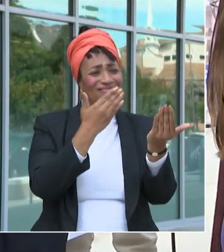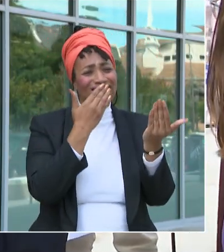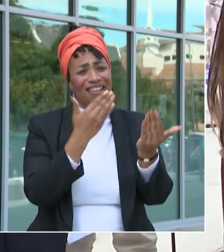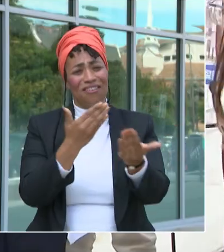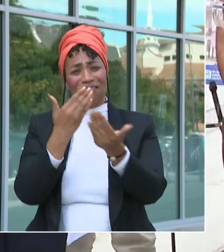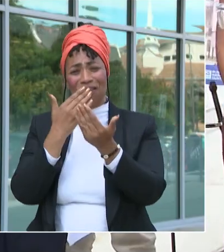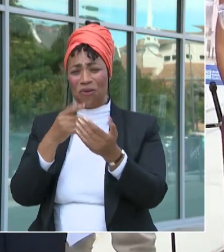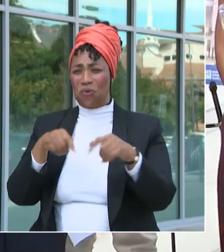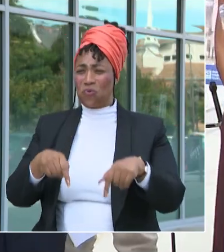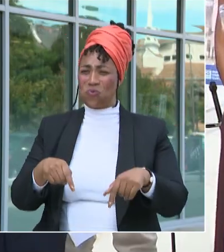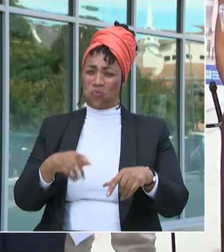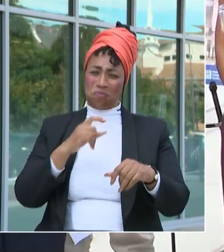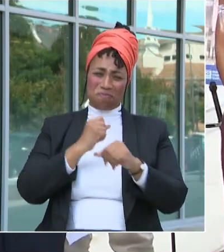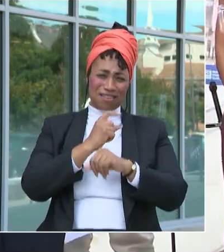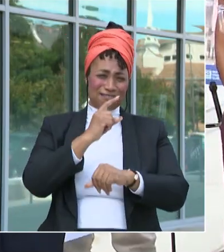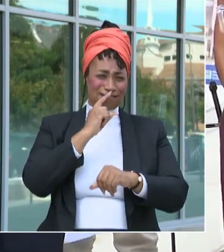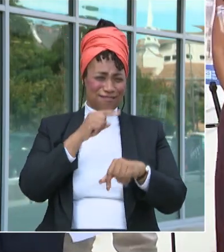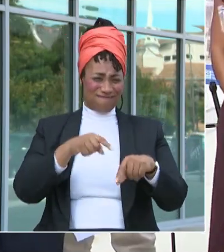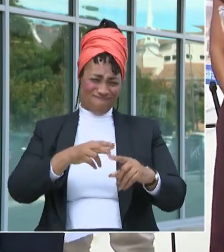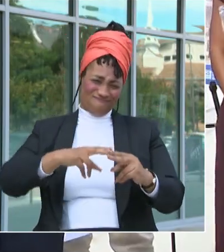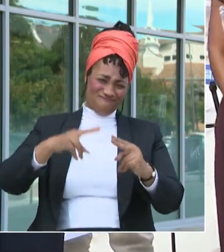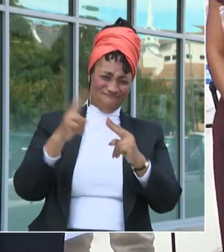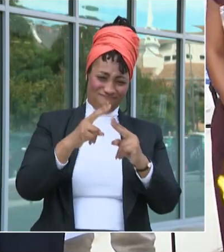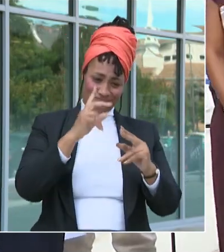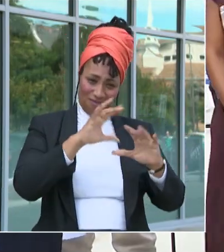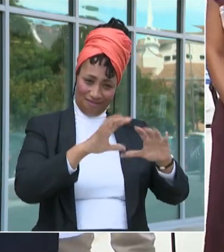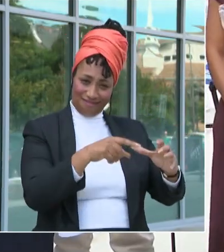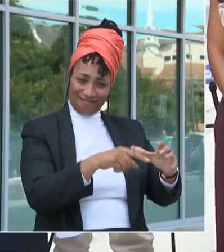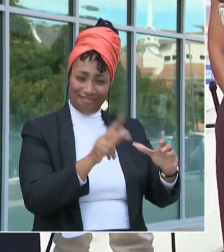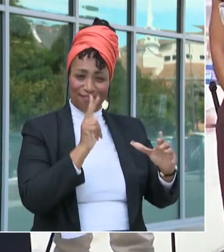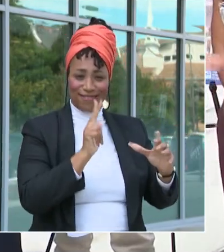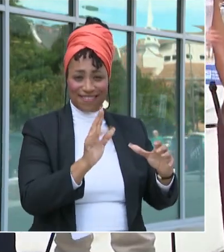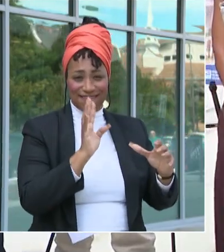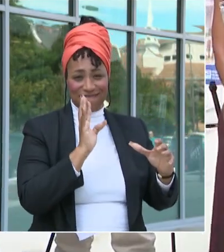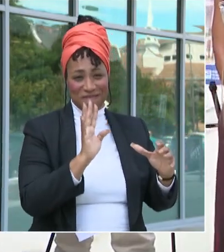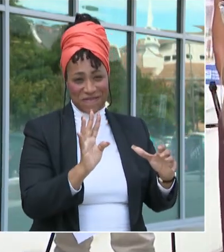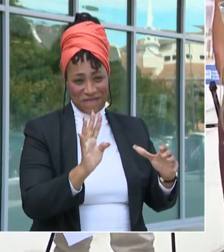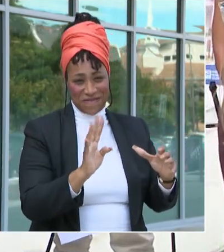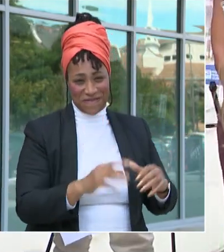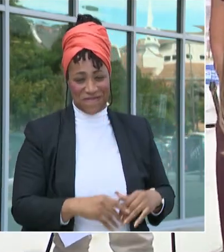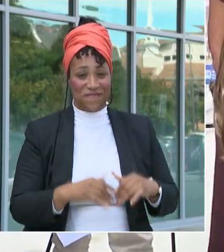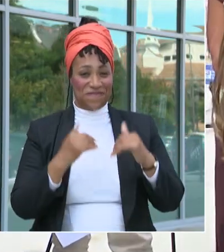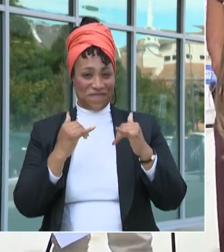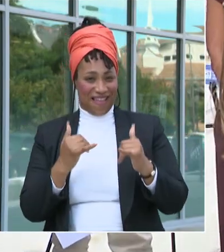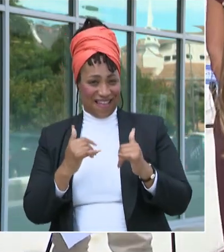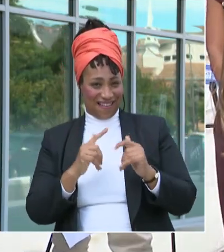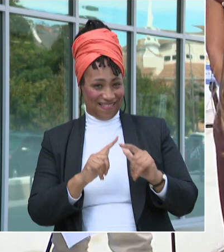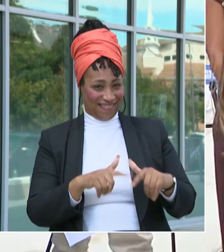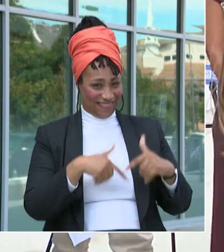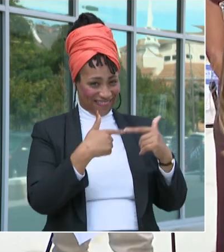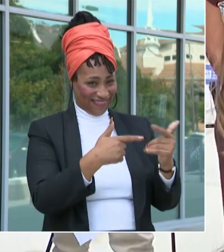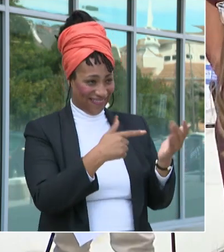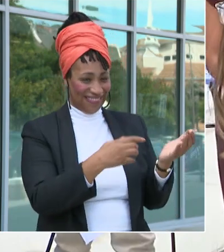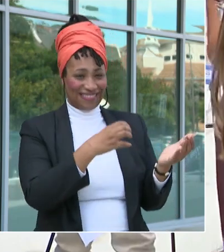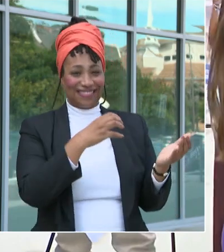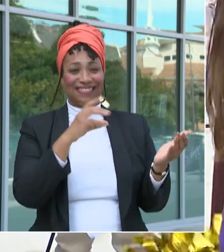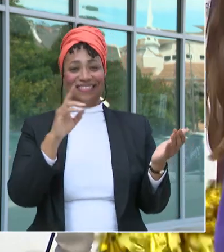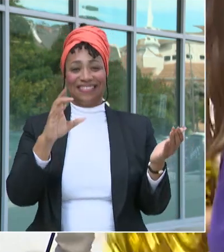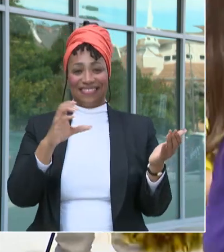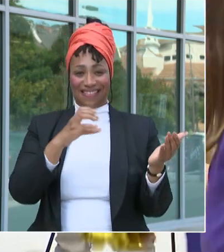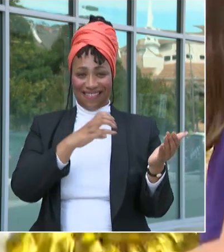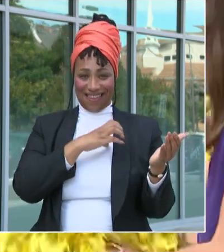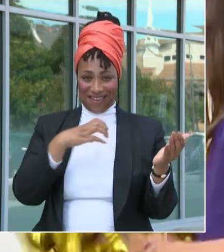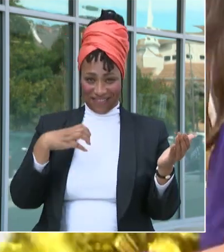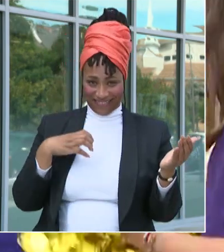4-year-olds to learn. It's my pleasure now to actually turn it over to Councilmember Ward 4, Councilmember Lewis George. Thank